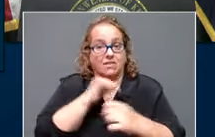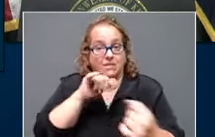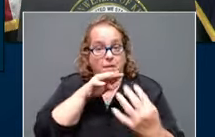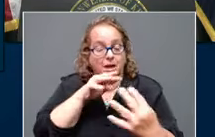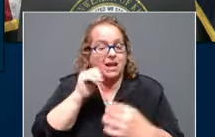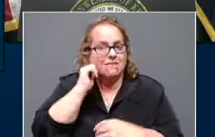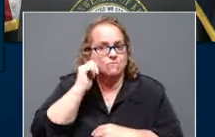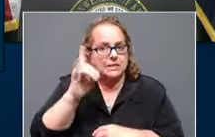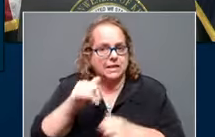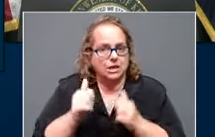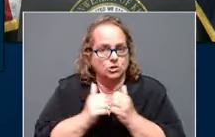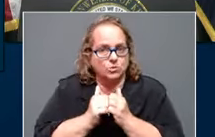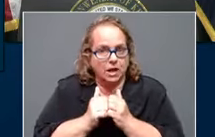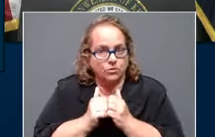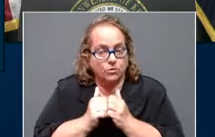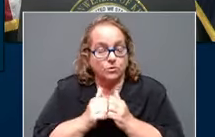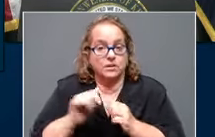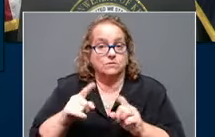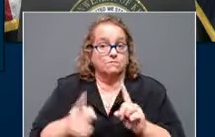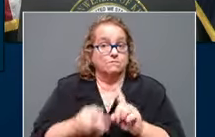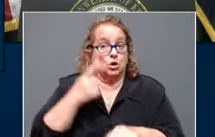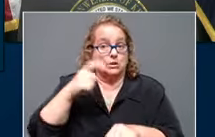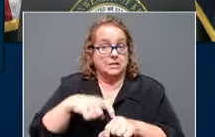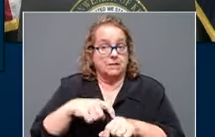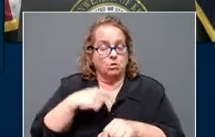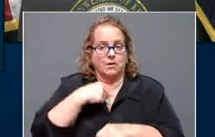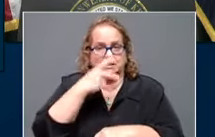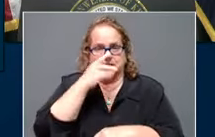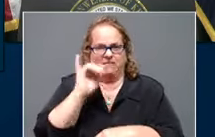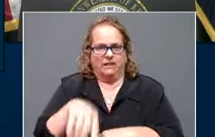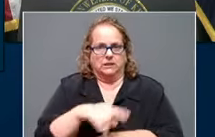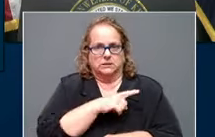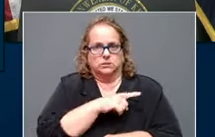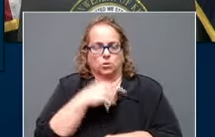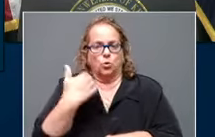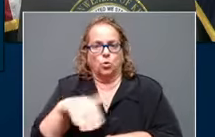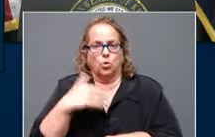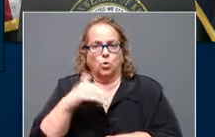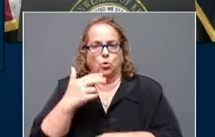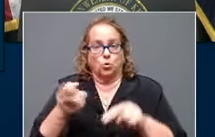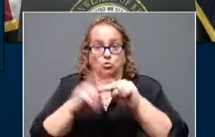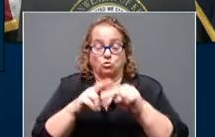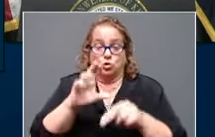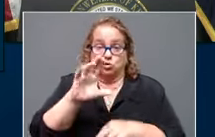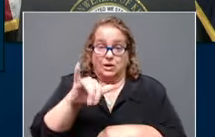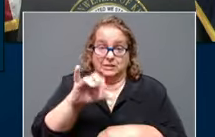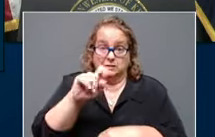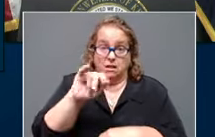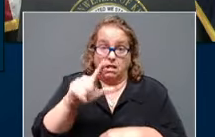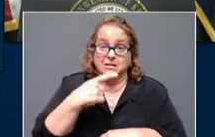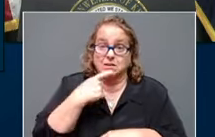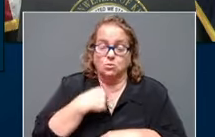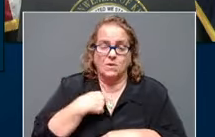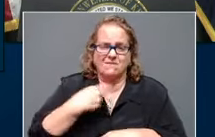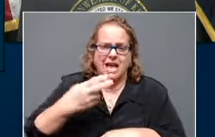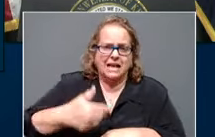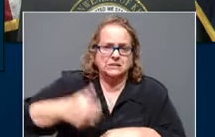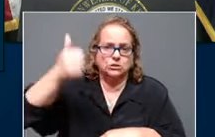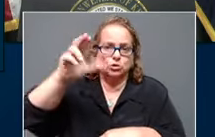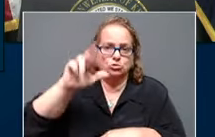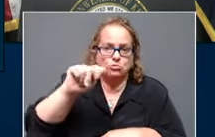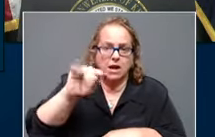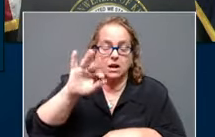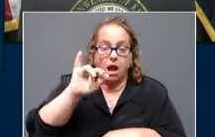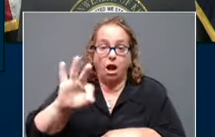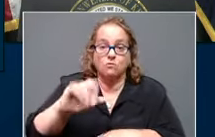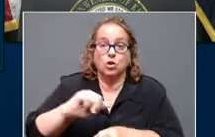in. The COVID unit is full. Our local hospital CEO told me that his day begins and ends